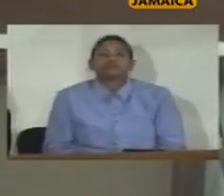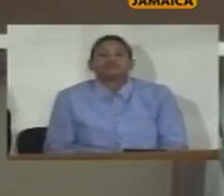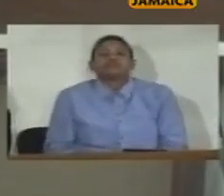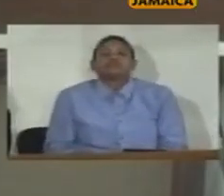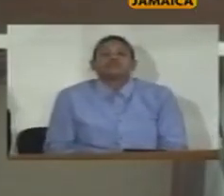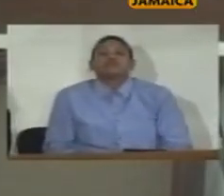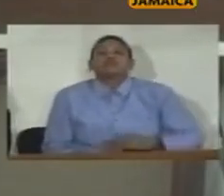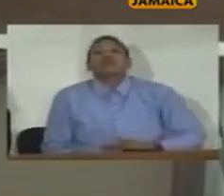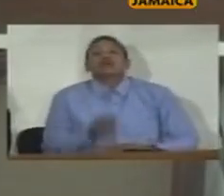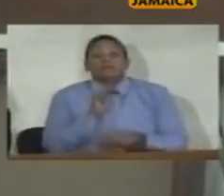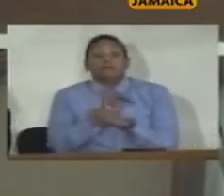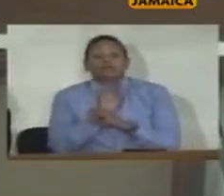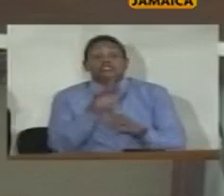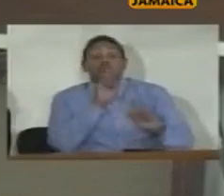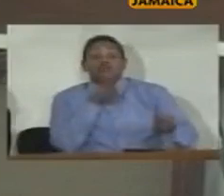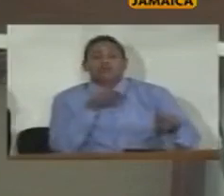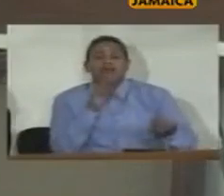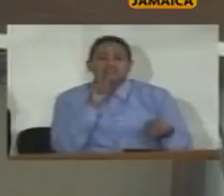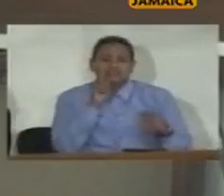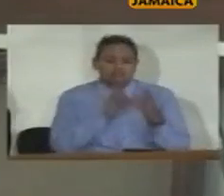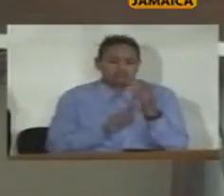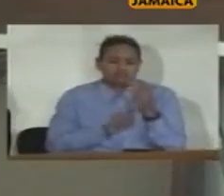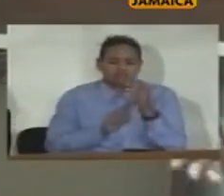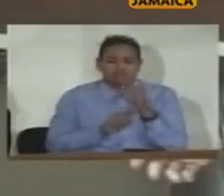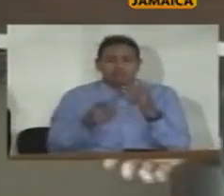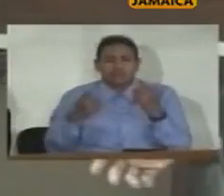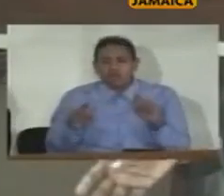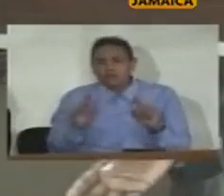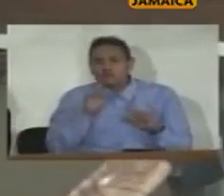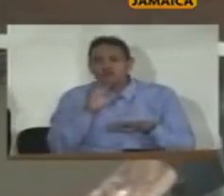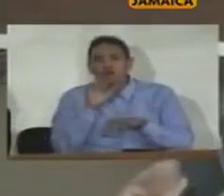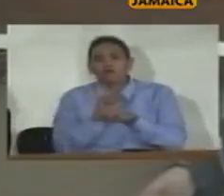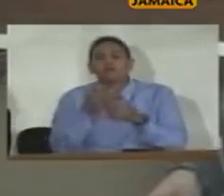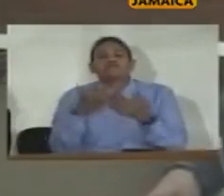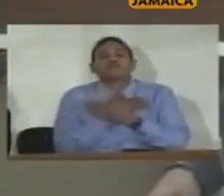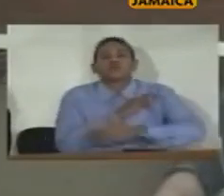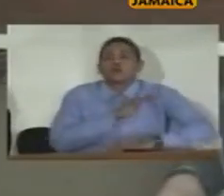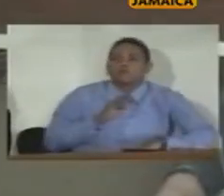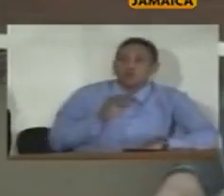that a due diligence was carried out in the appointment of the new board.